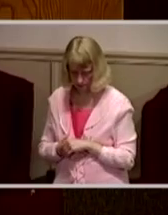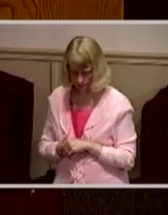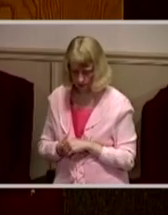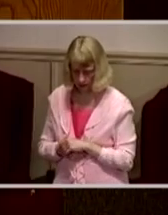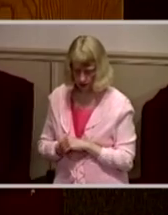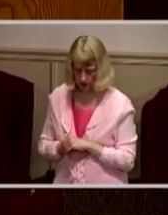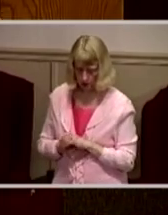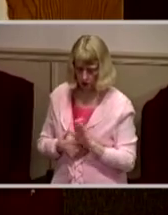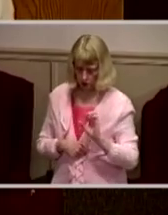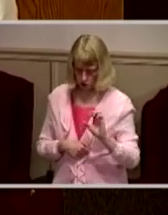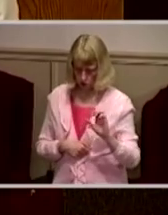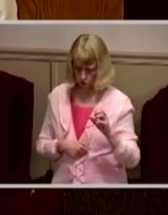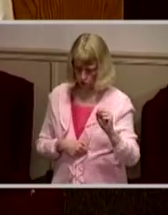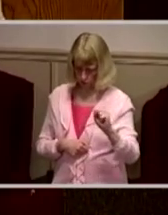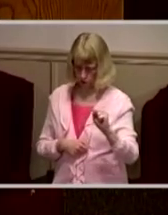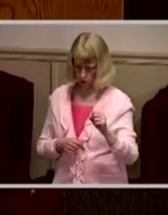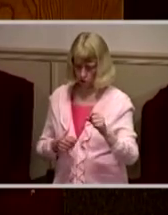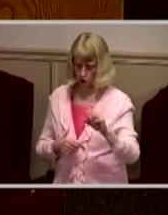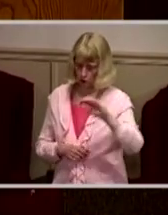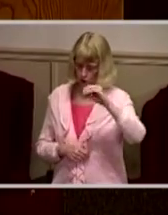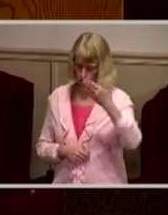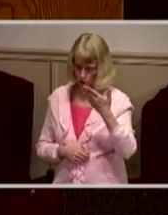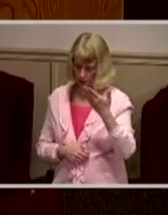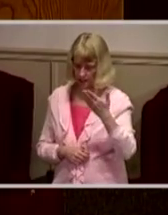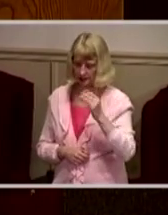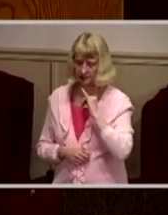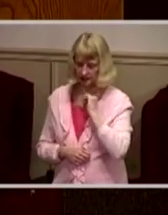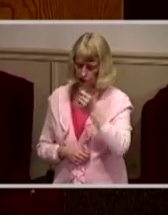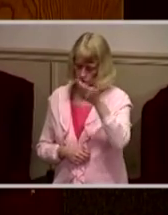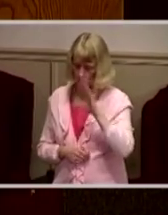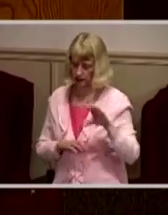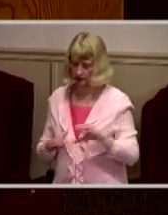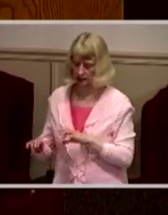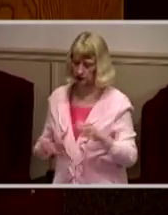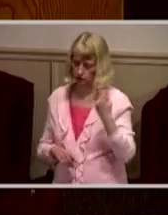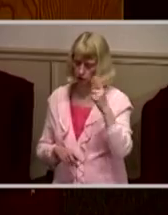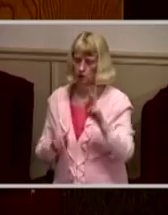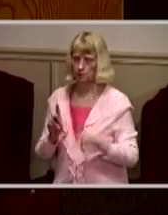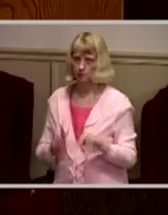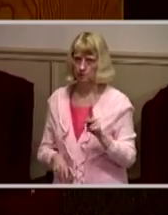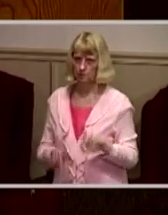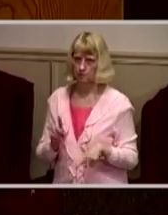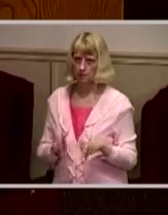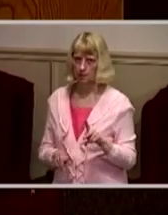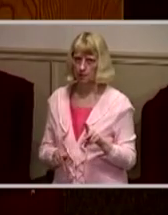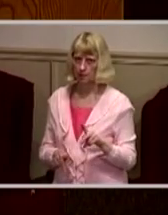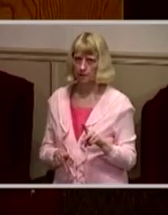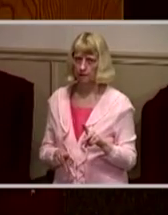Charles Swindoll said, the grace is what God does for mankind,